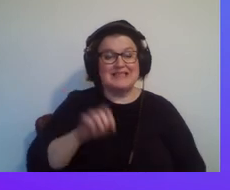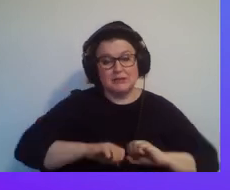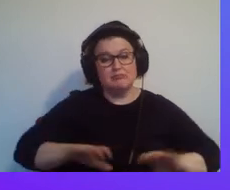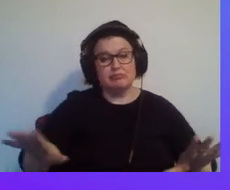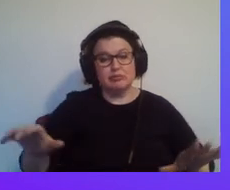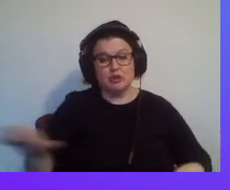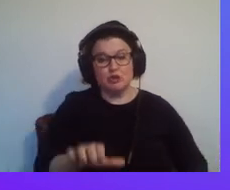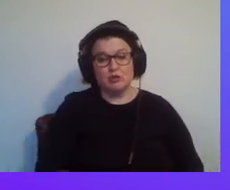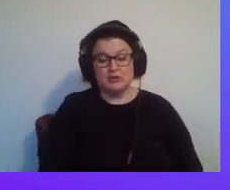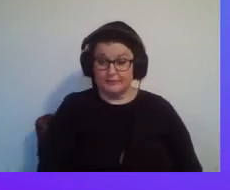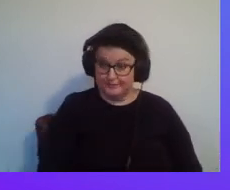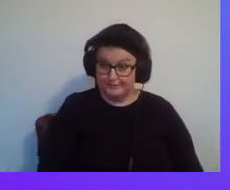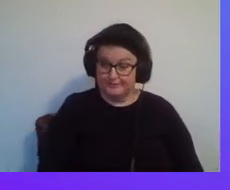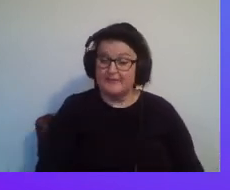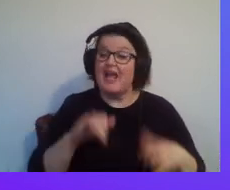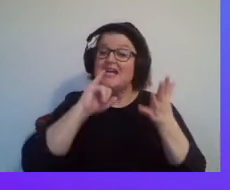Serena, you're dealing with...